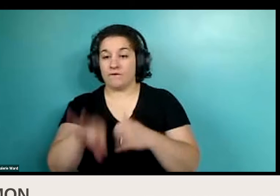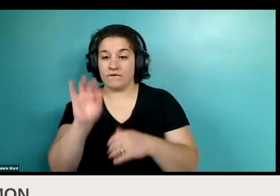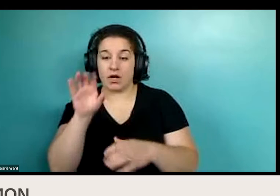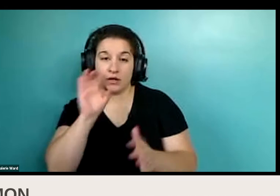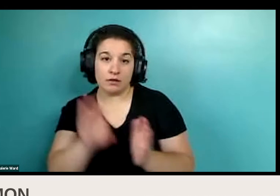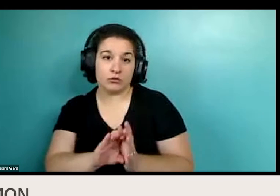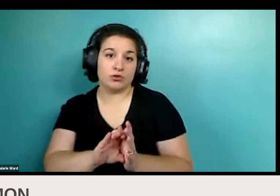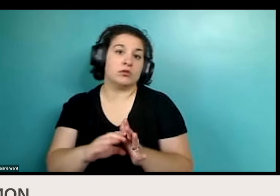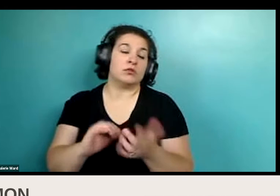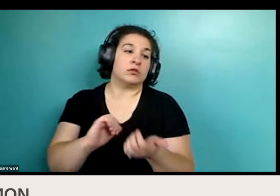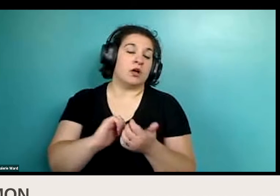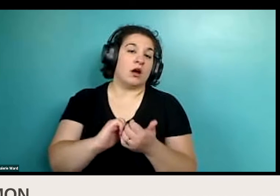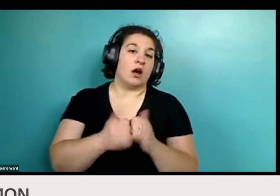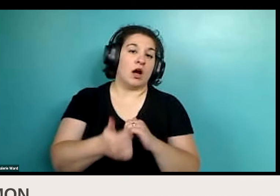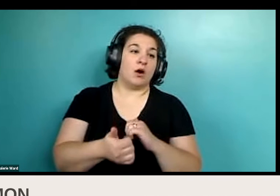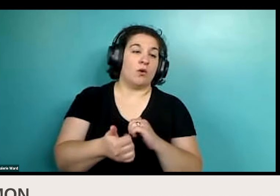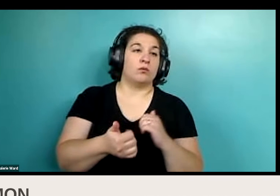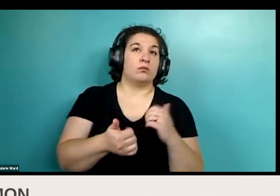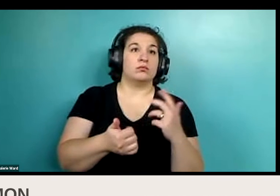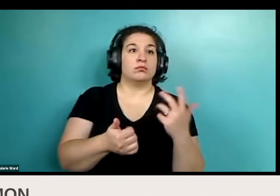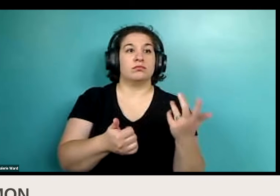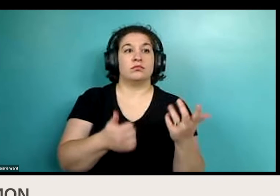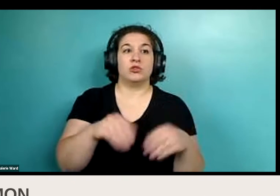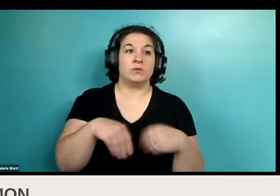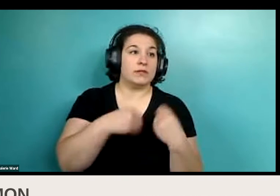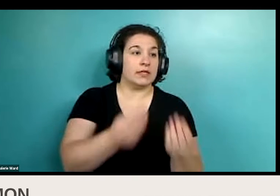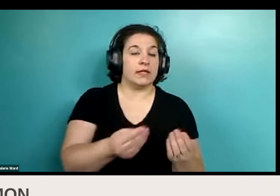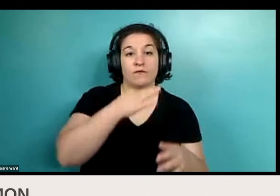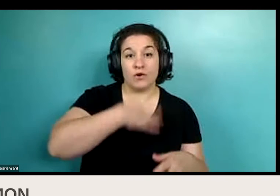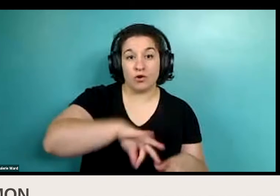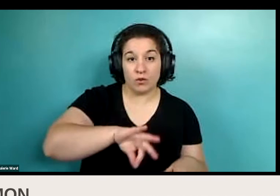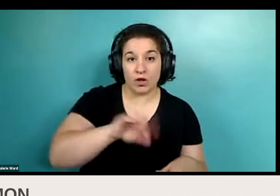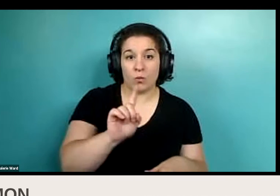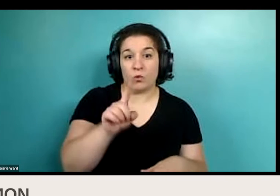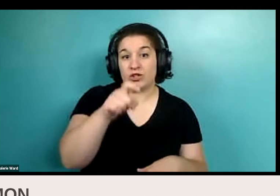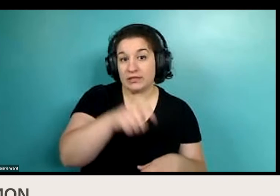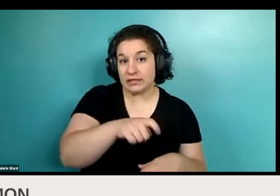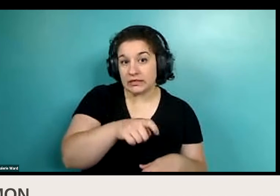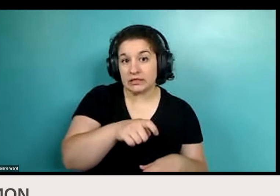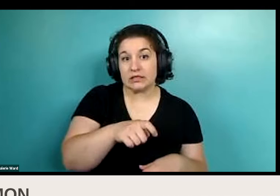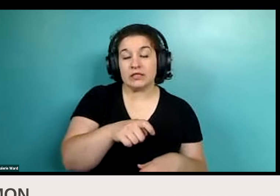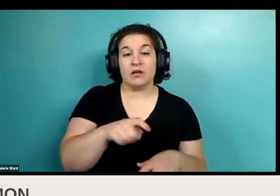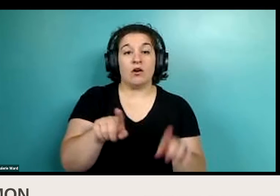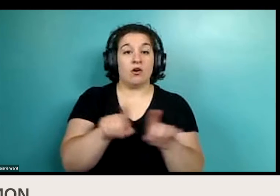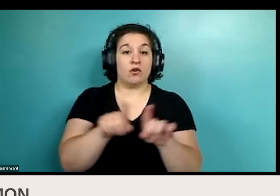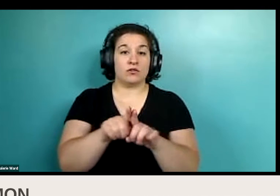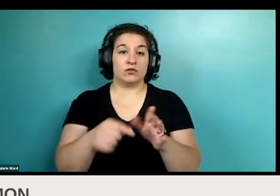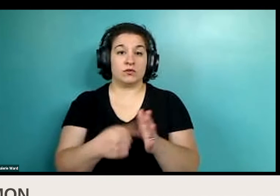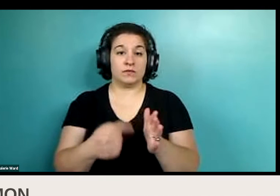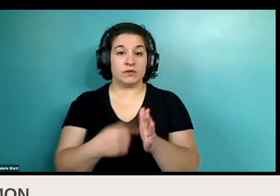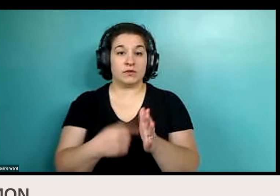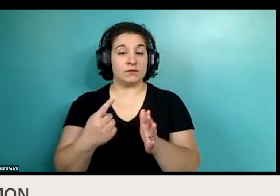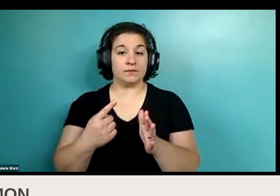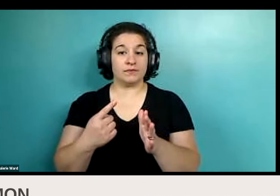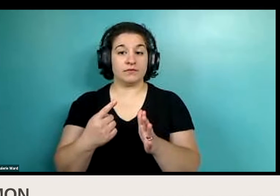to definitely give credit where credit is due, and also sometimes pieces of what their